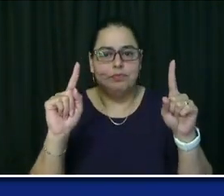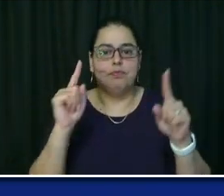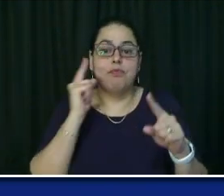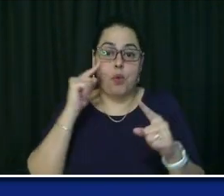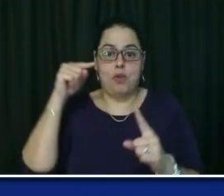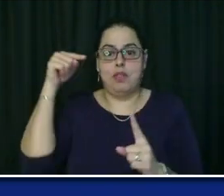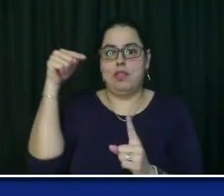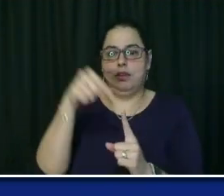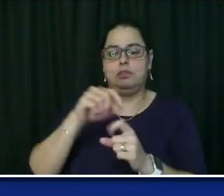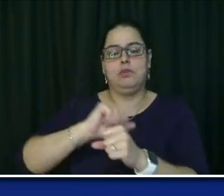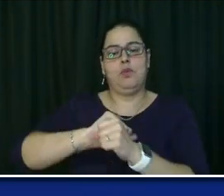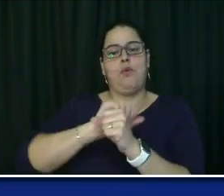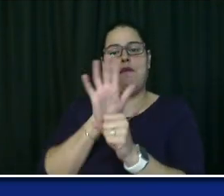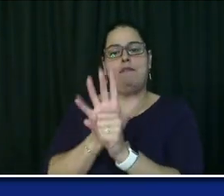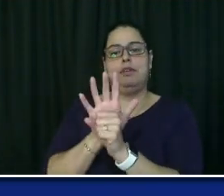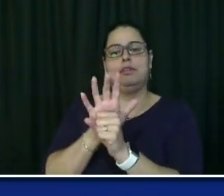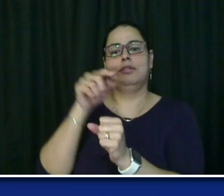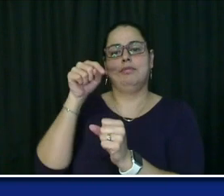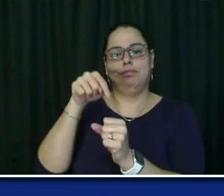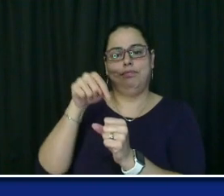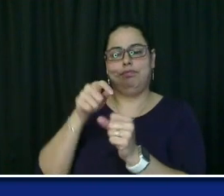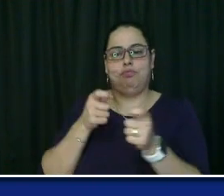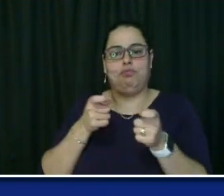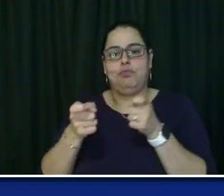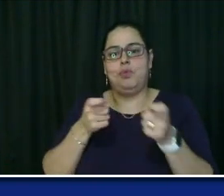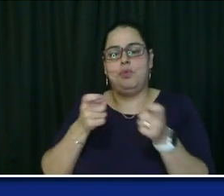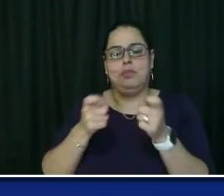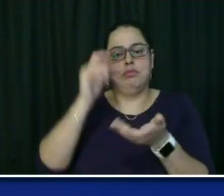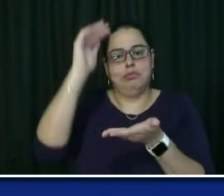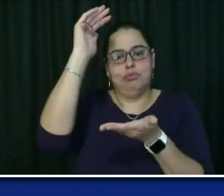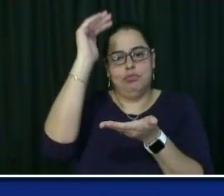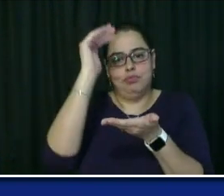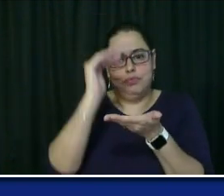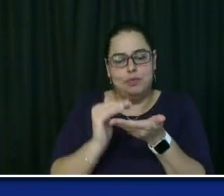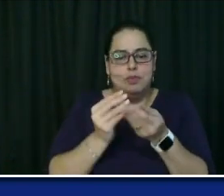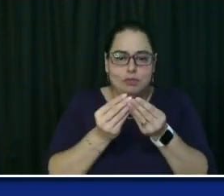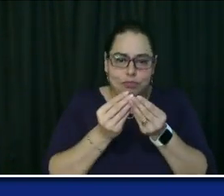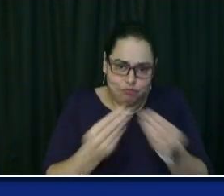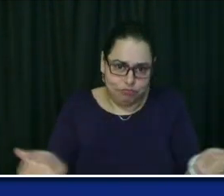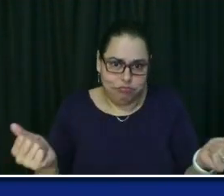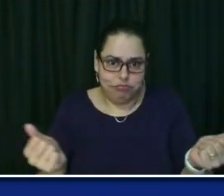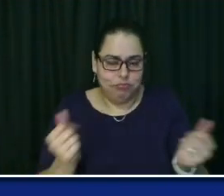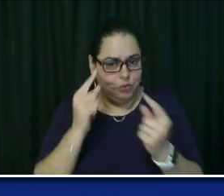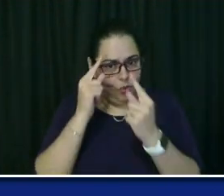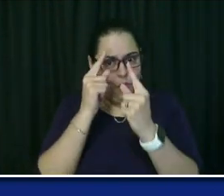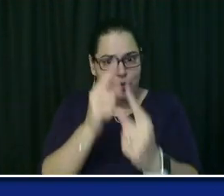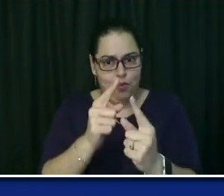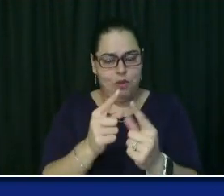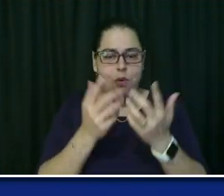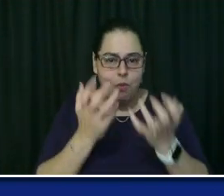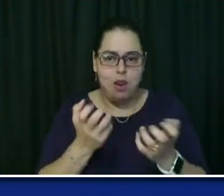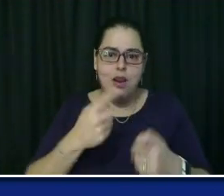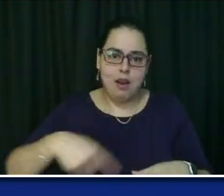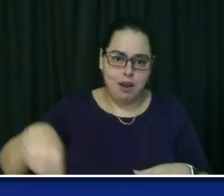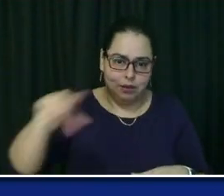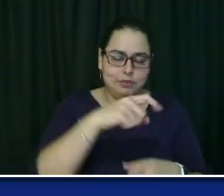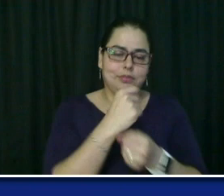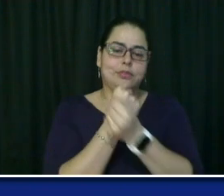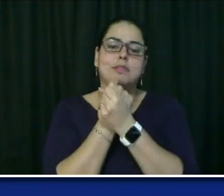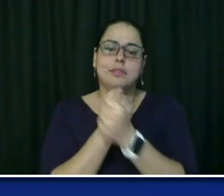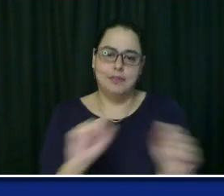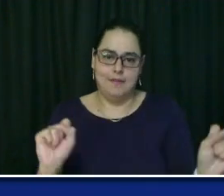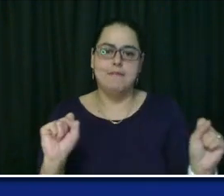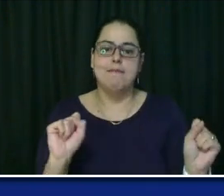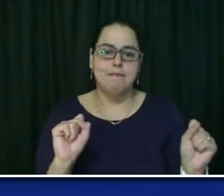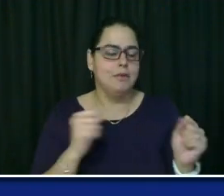it well enough so that the people of Westchester County can feel safe as they come and go. So I'm going to ask Mayor Bobby Williams now to